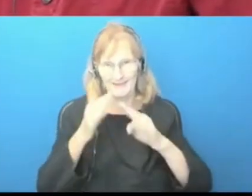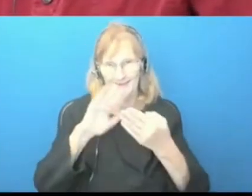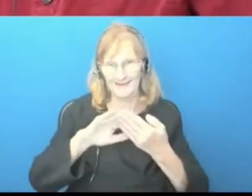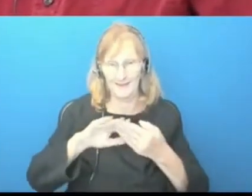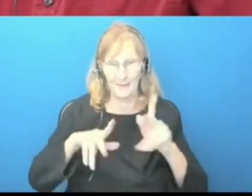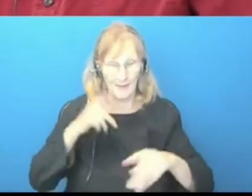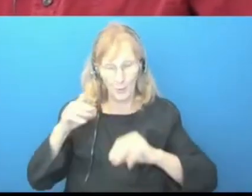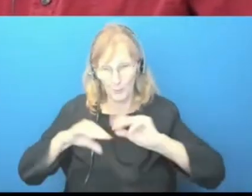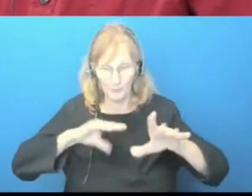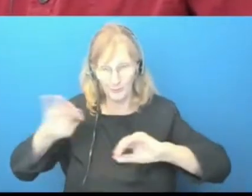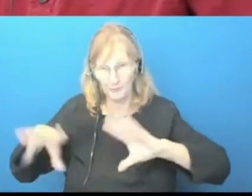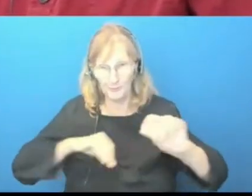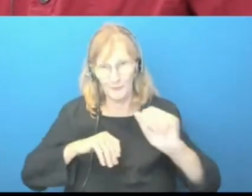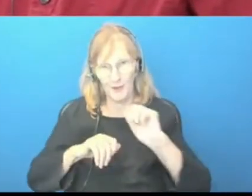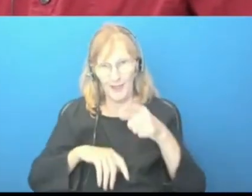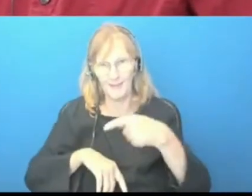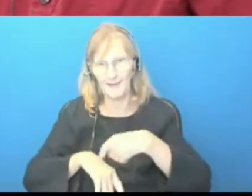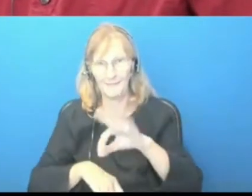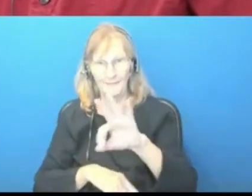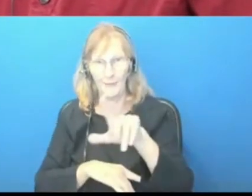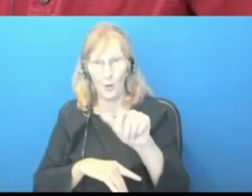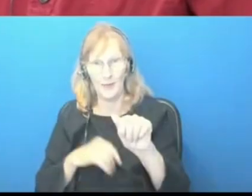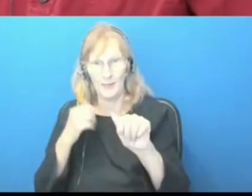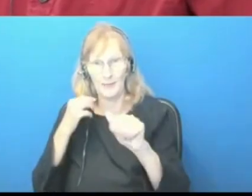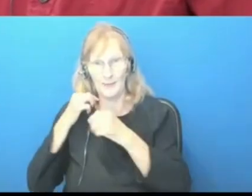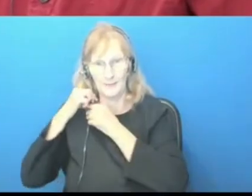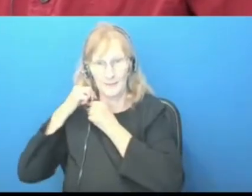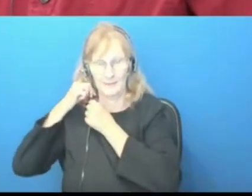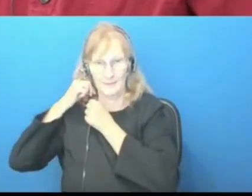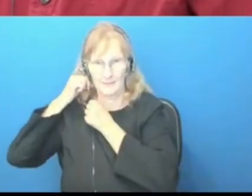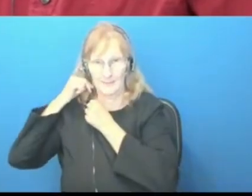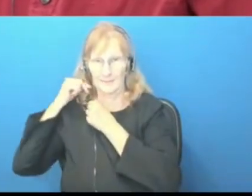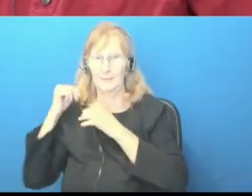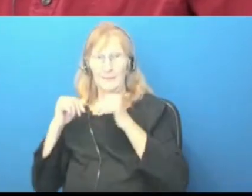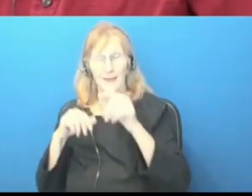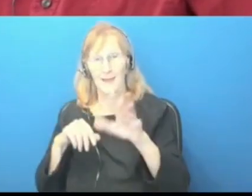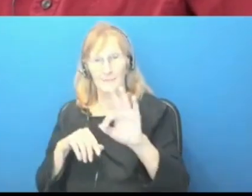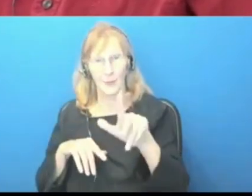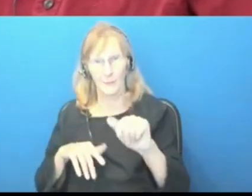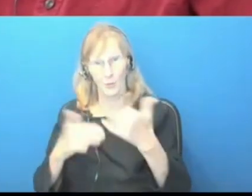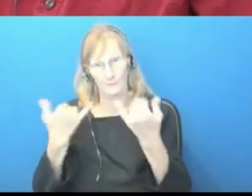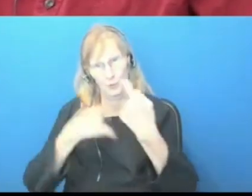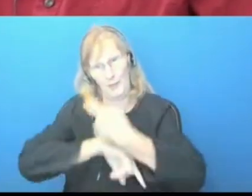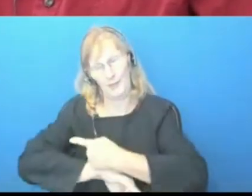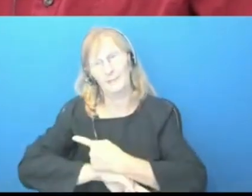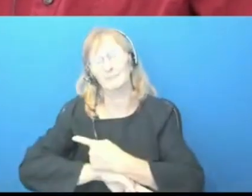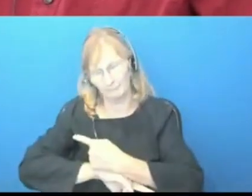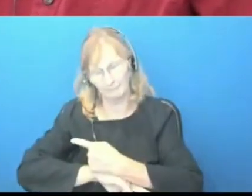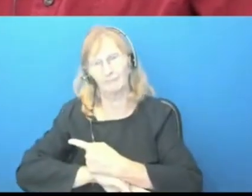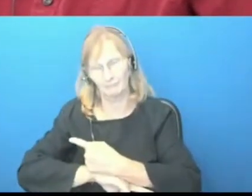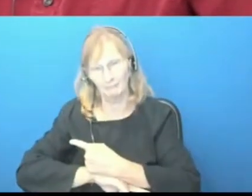the time. Florida, back then, wasn't the Florida of today.